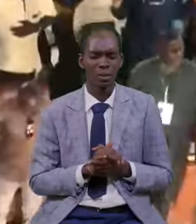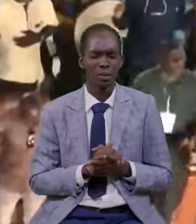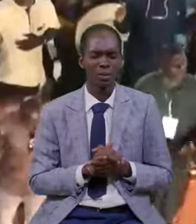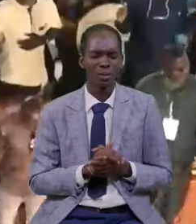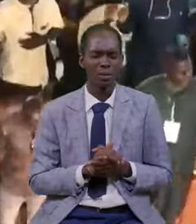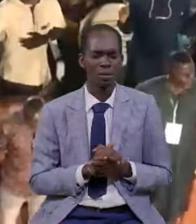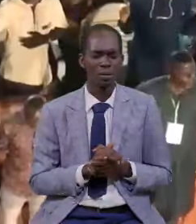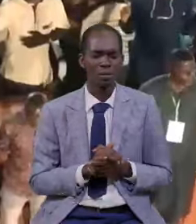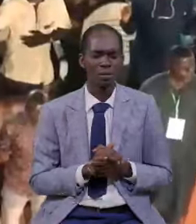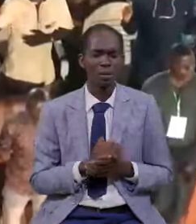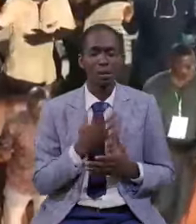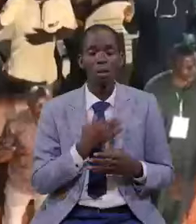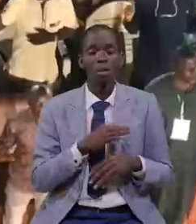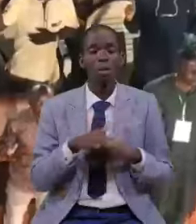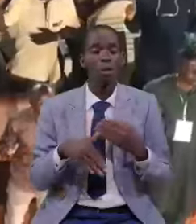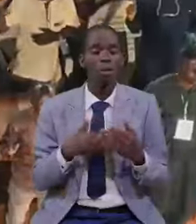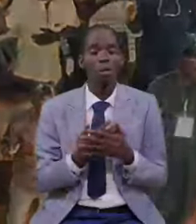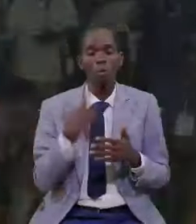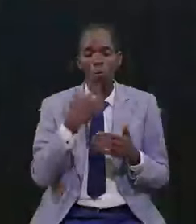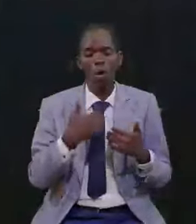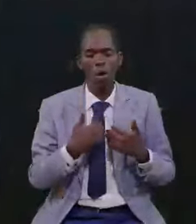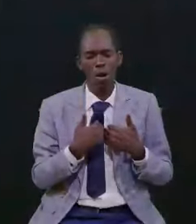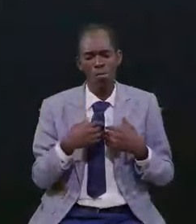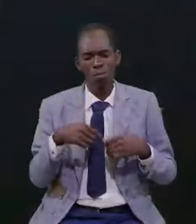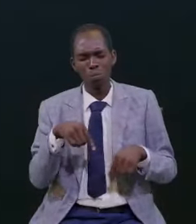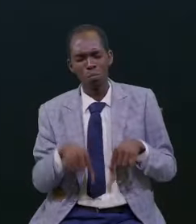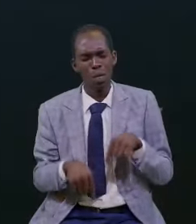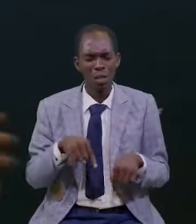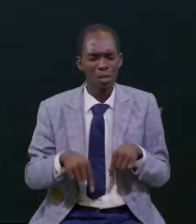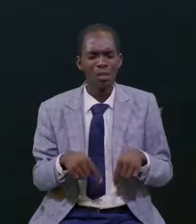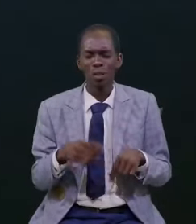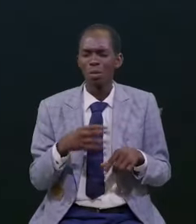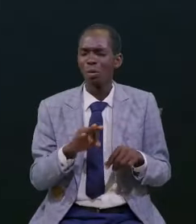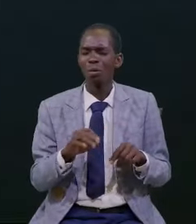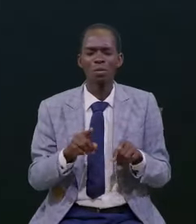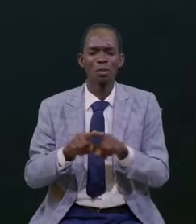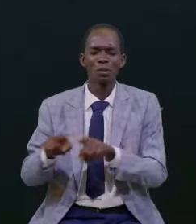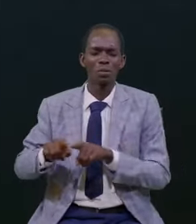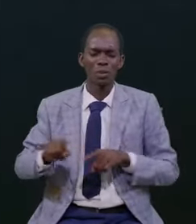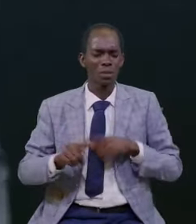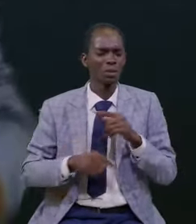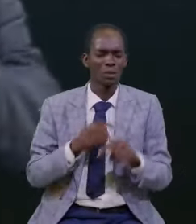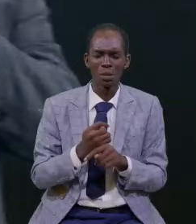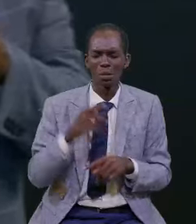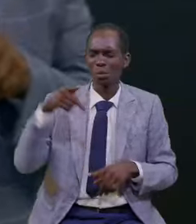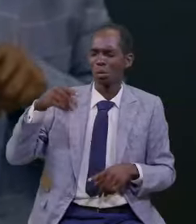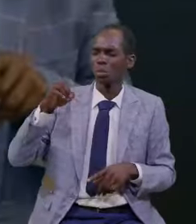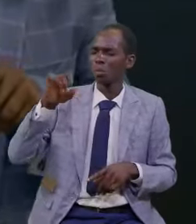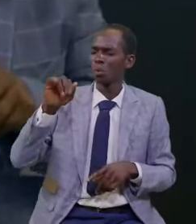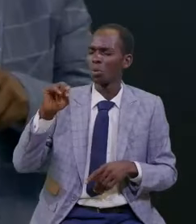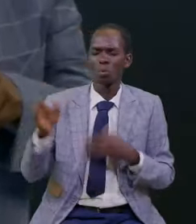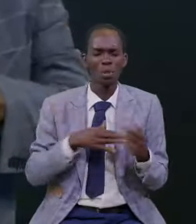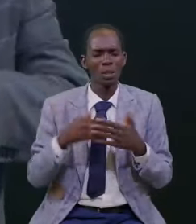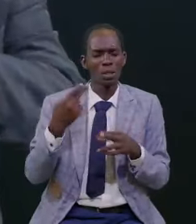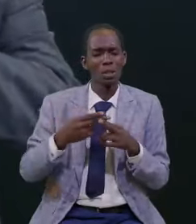And those who have paralysis of any description, polio, whatever, the Lord is touching you